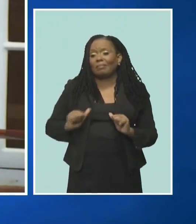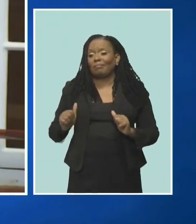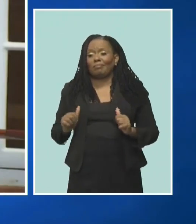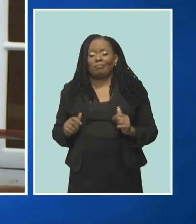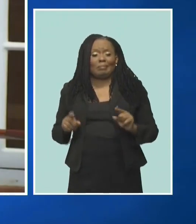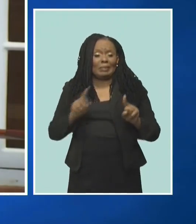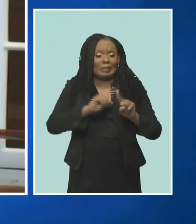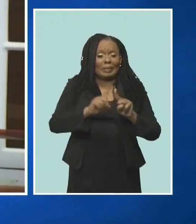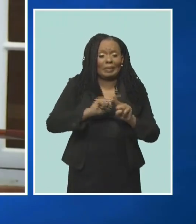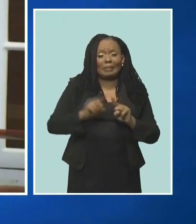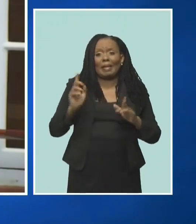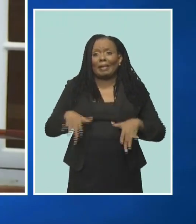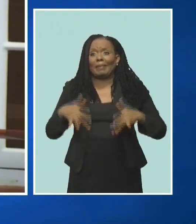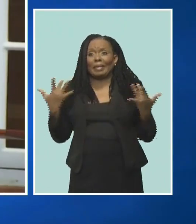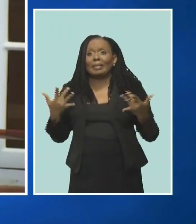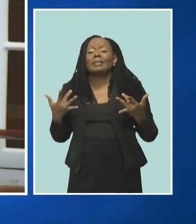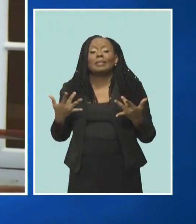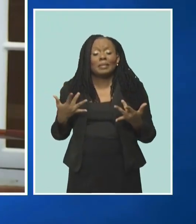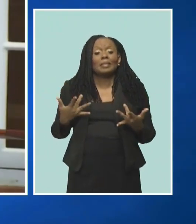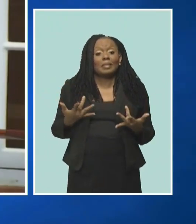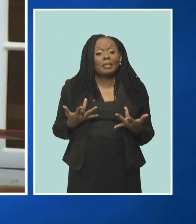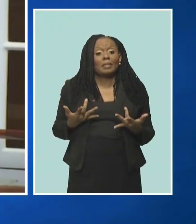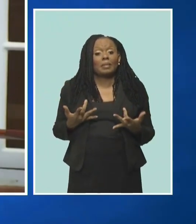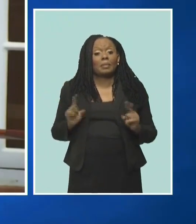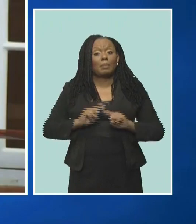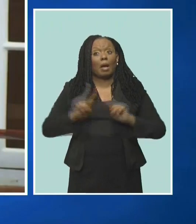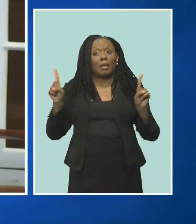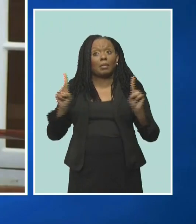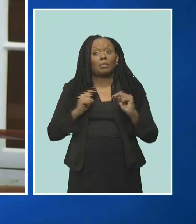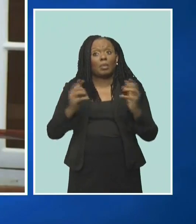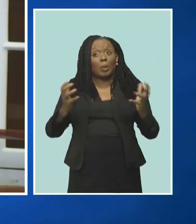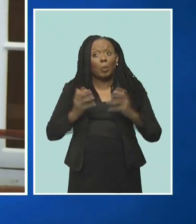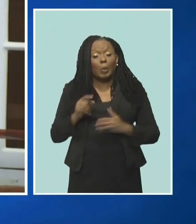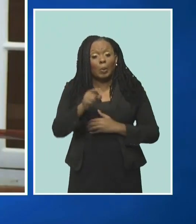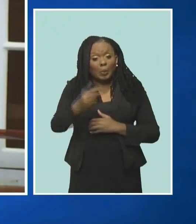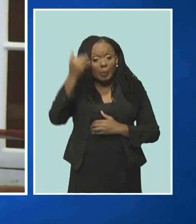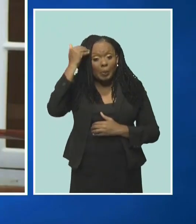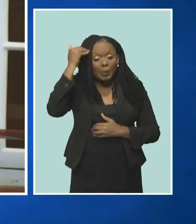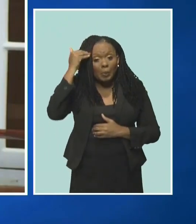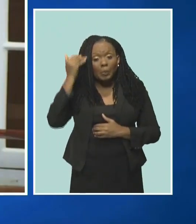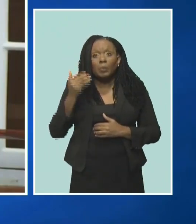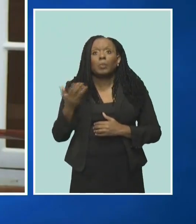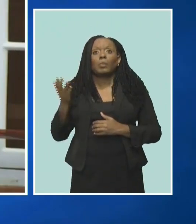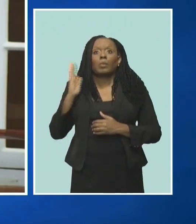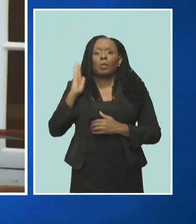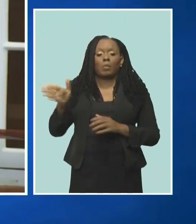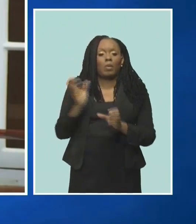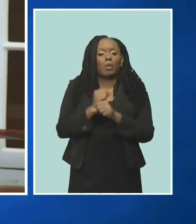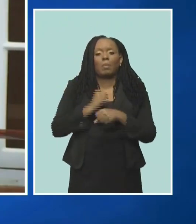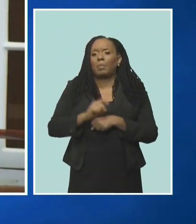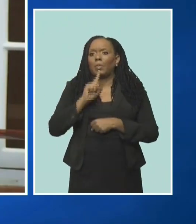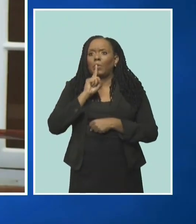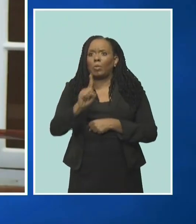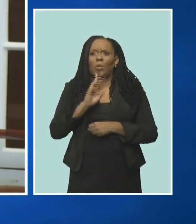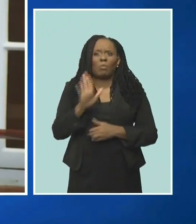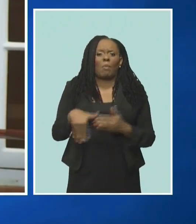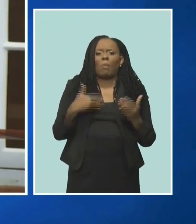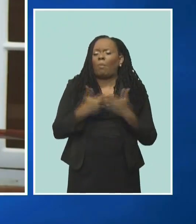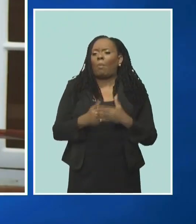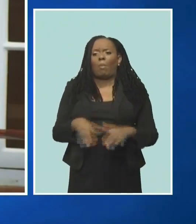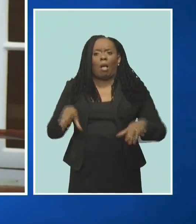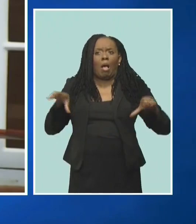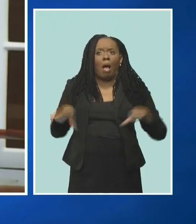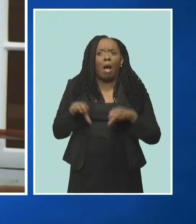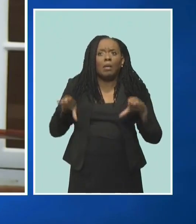And we want the country to know that we are taking all reasonable actions